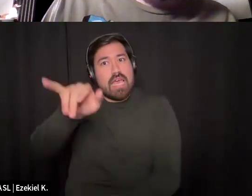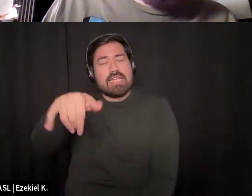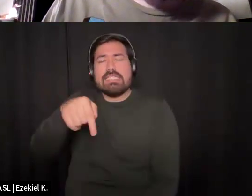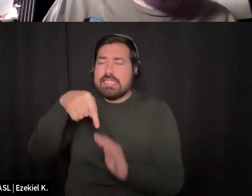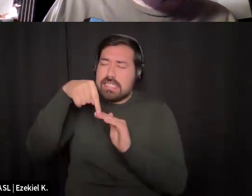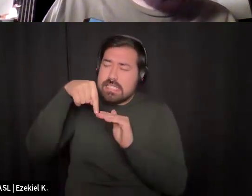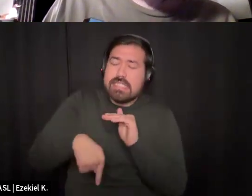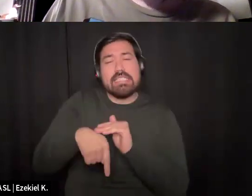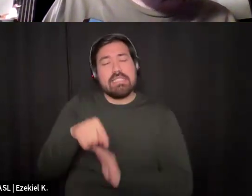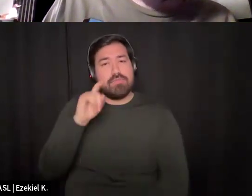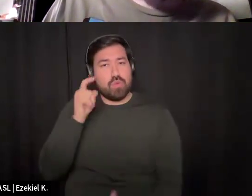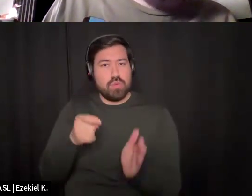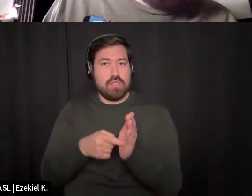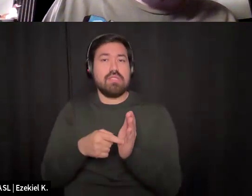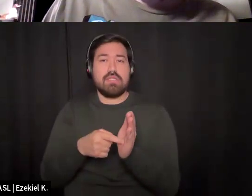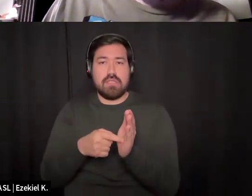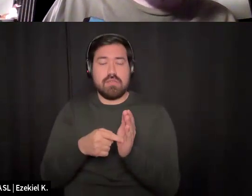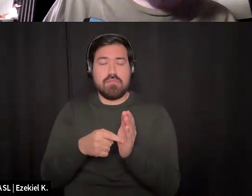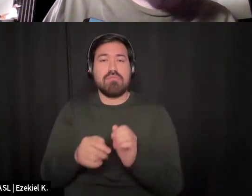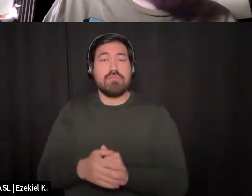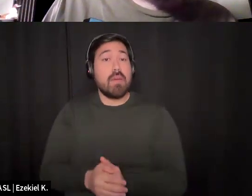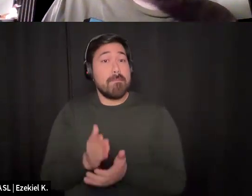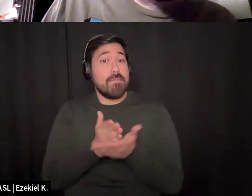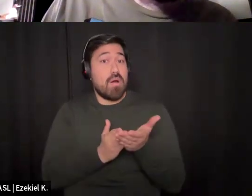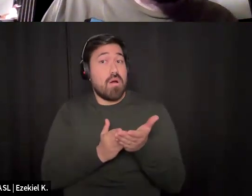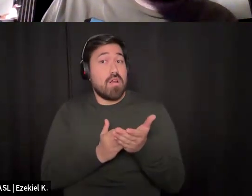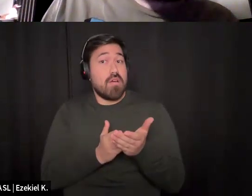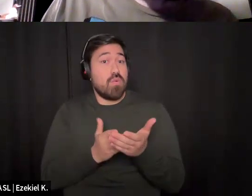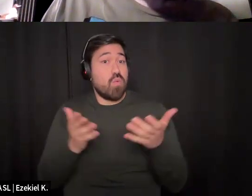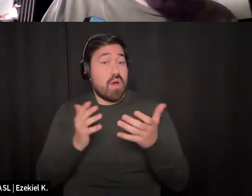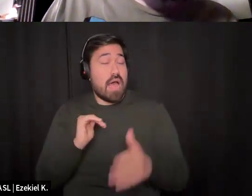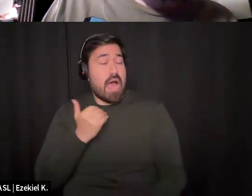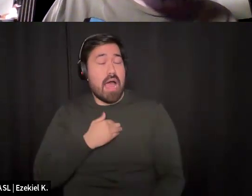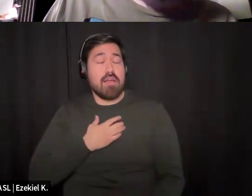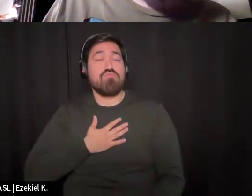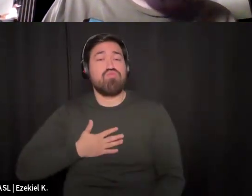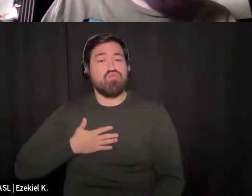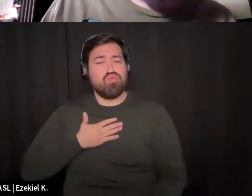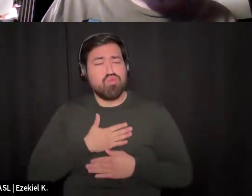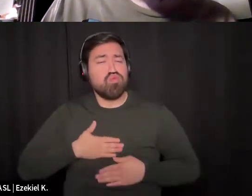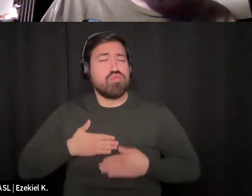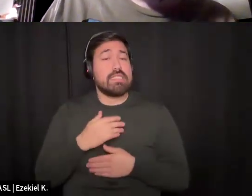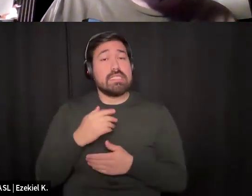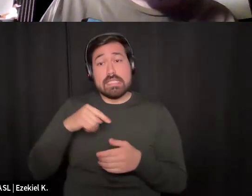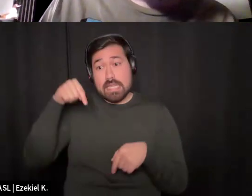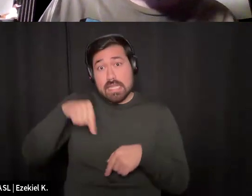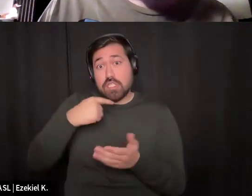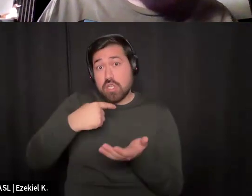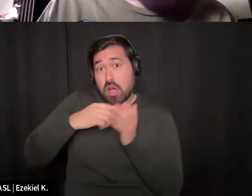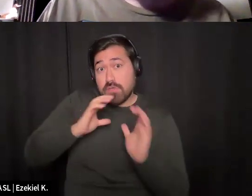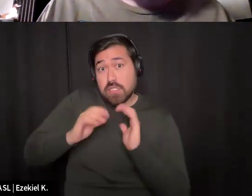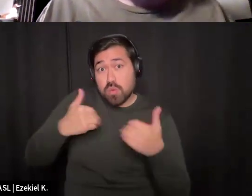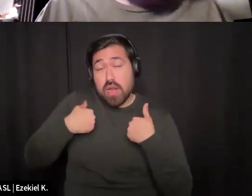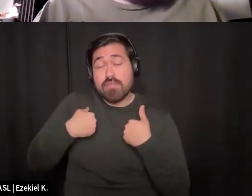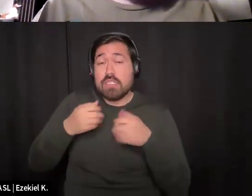noticing. Um, part of what I adore about this conversation and about so many of